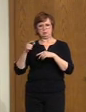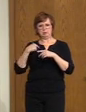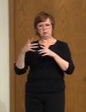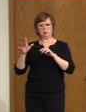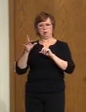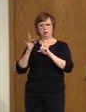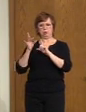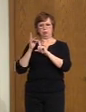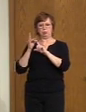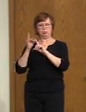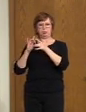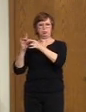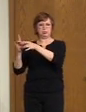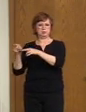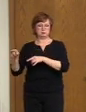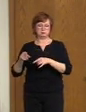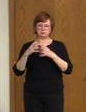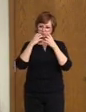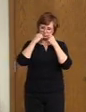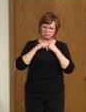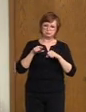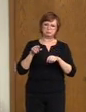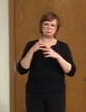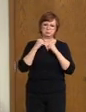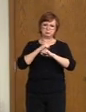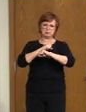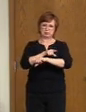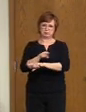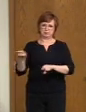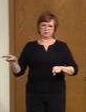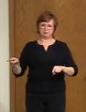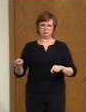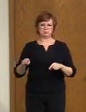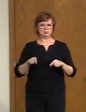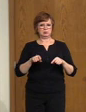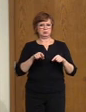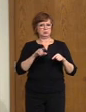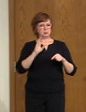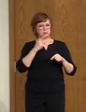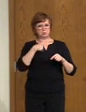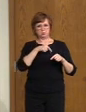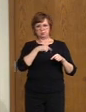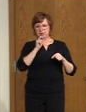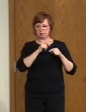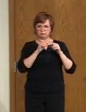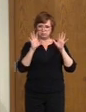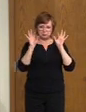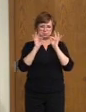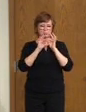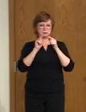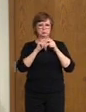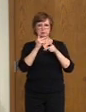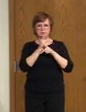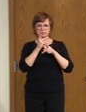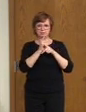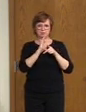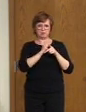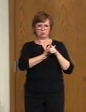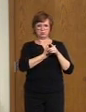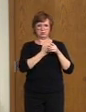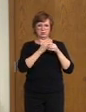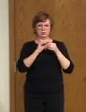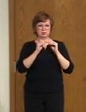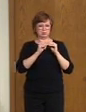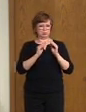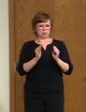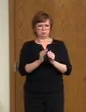protect the most vulnerable through all these public health measures by keeping our numbers low and additional cautions around people who may